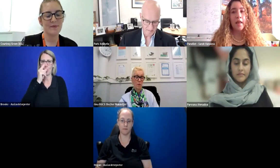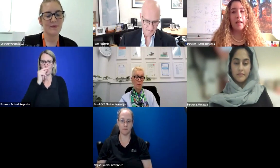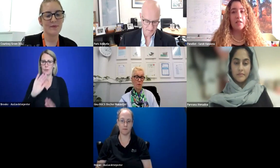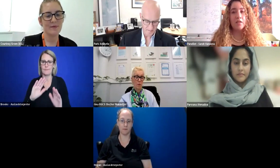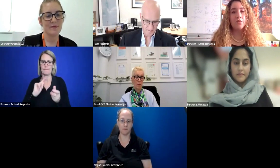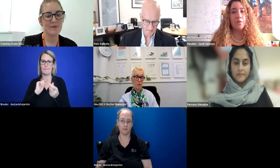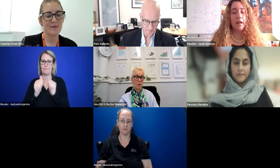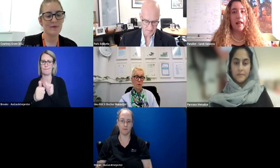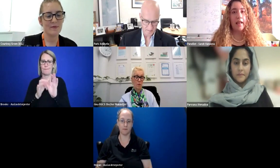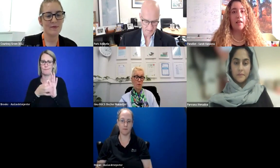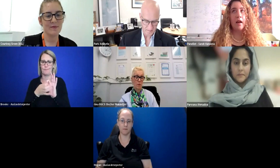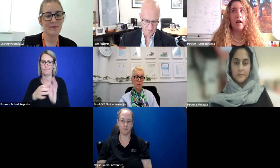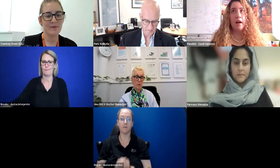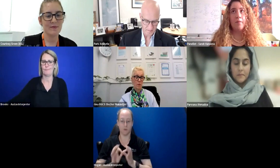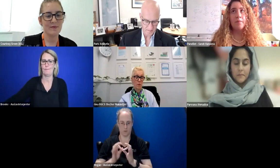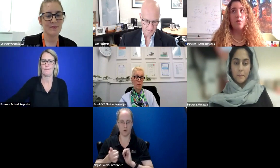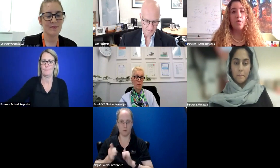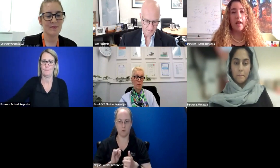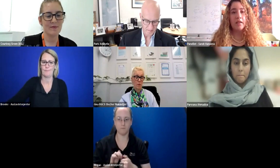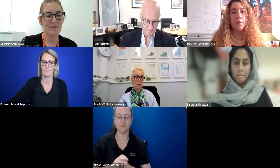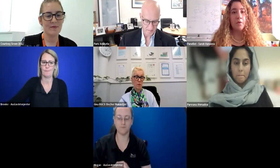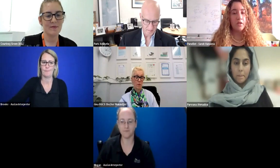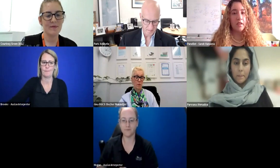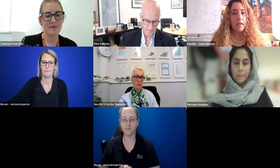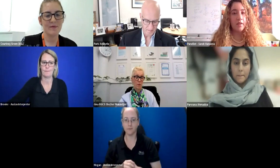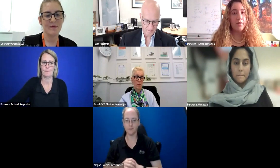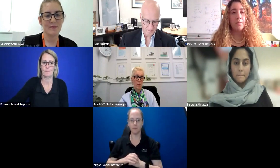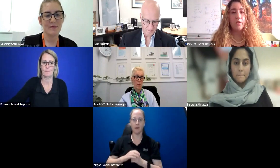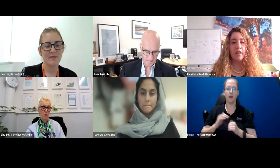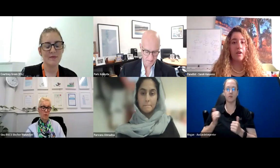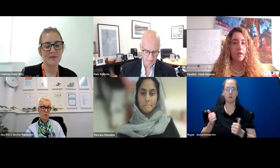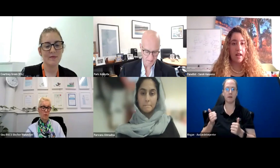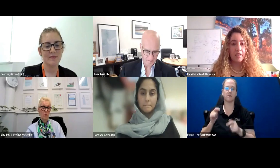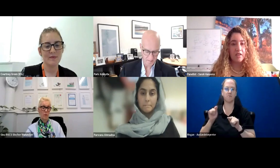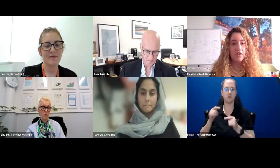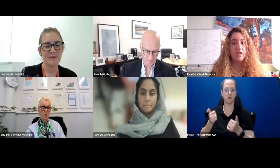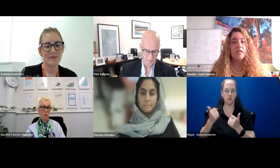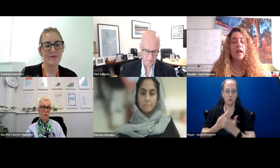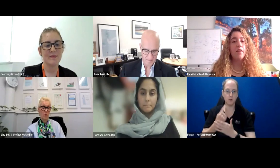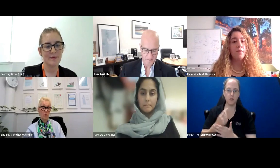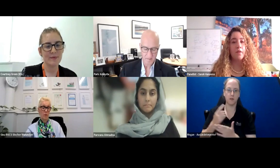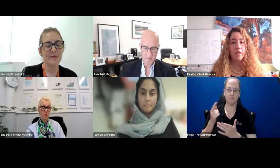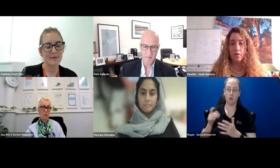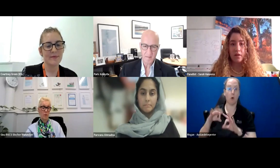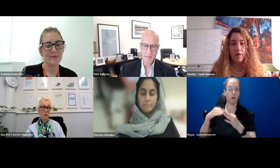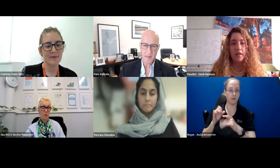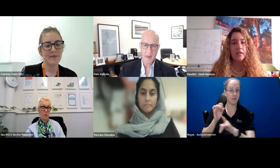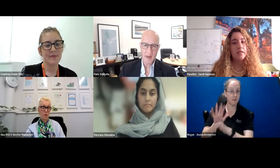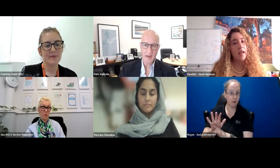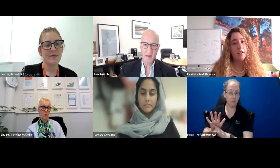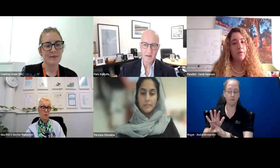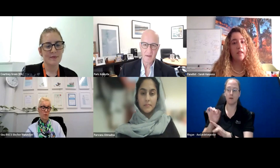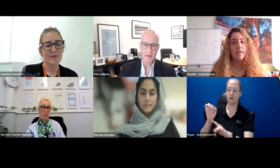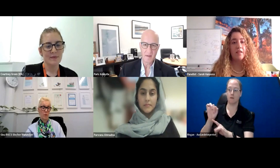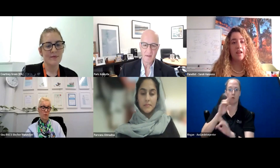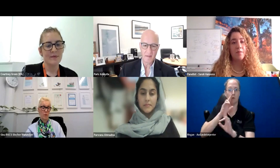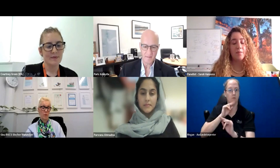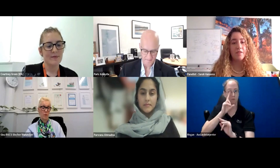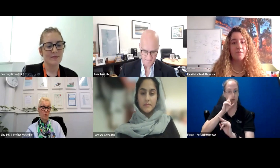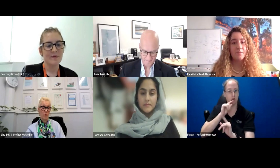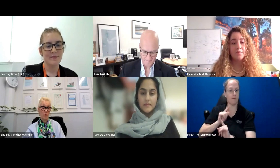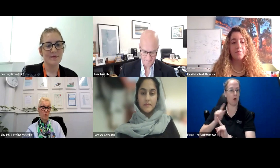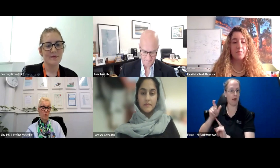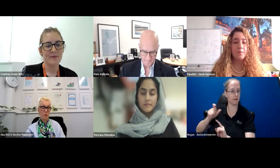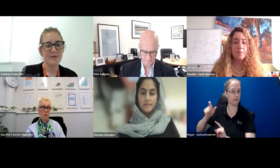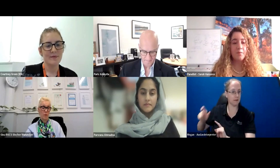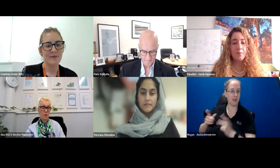So it's great opportunity for the organization itself, for the youth advisors, and for the other young